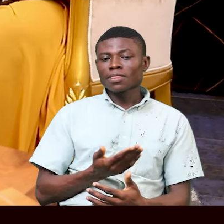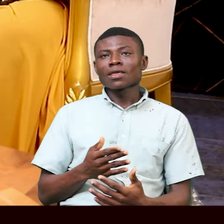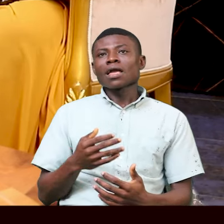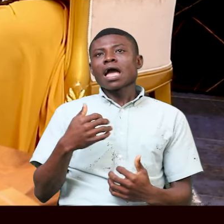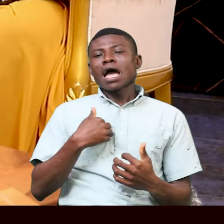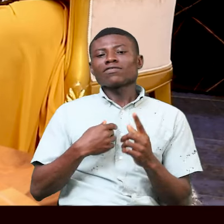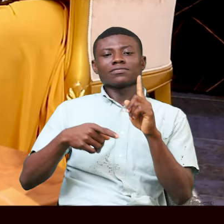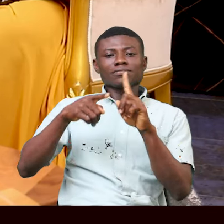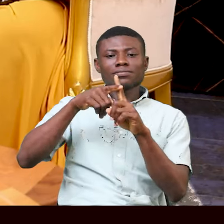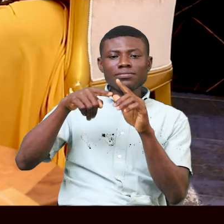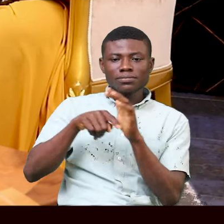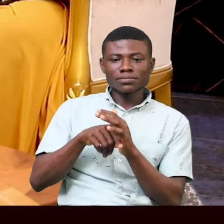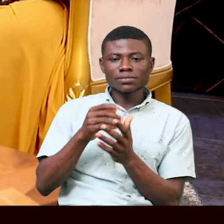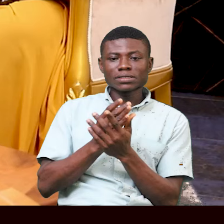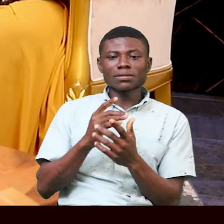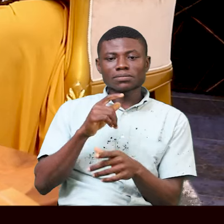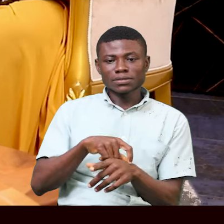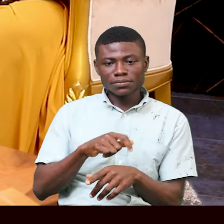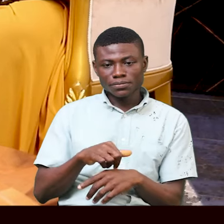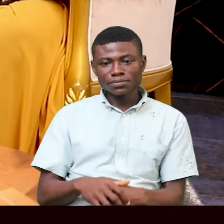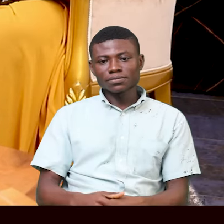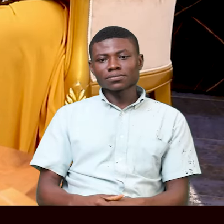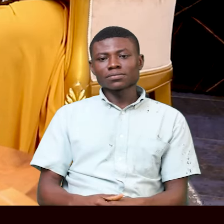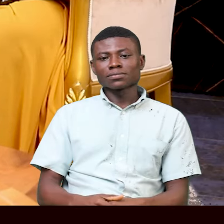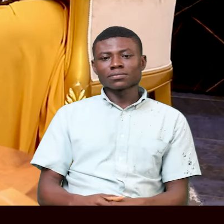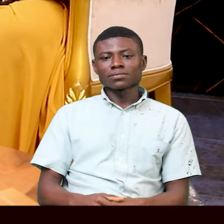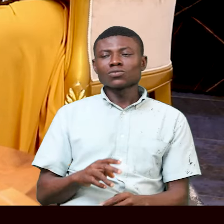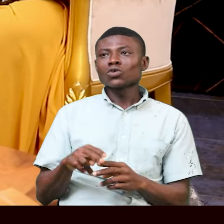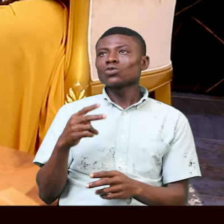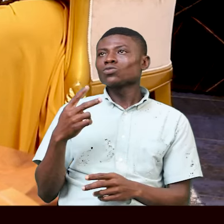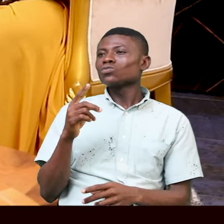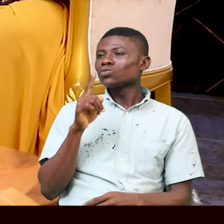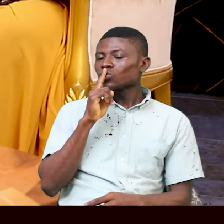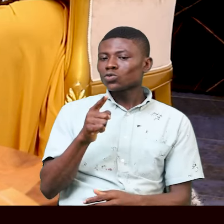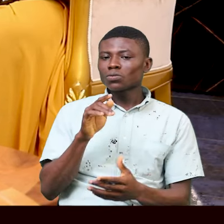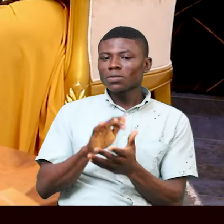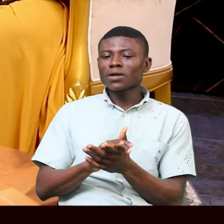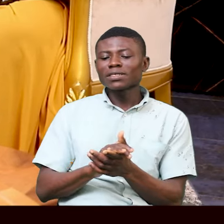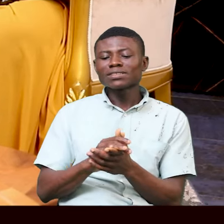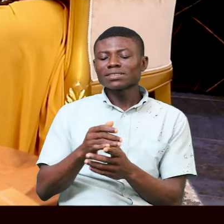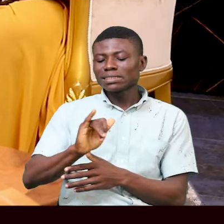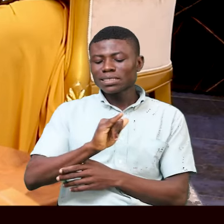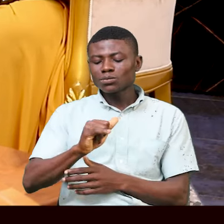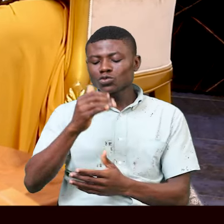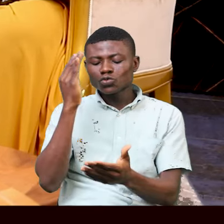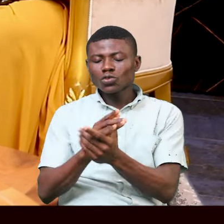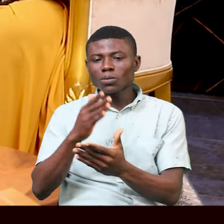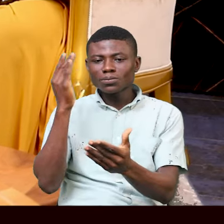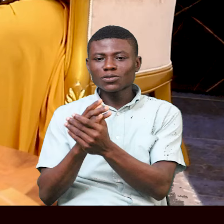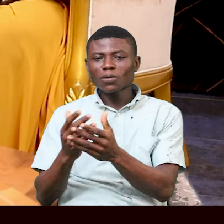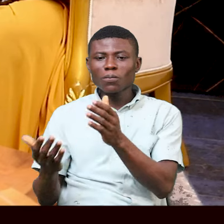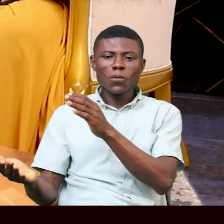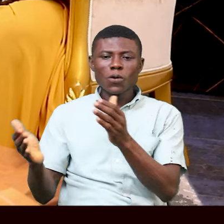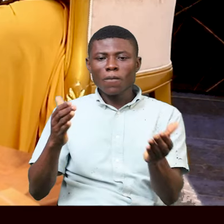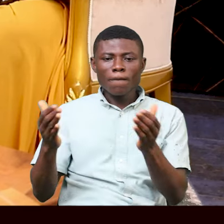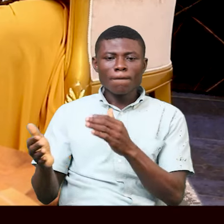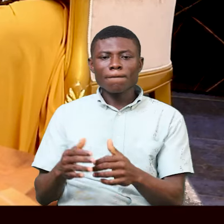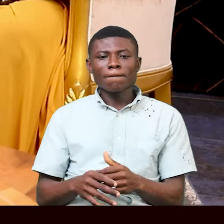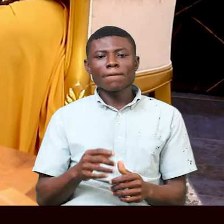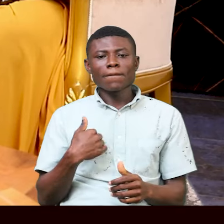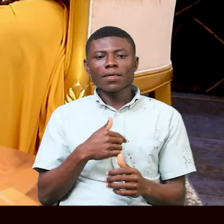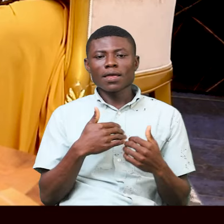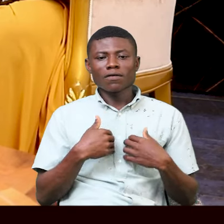and downs, times. Every day. Oh. No two marriages are the same. Mm. Stop comparing. Mm. Stop comparing. Mm. Mm. There's